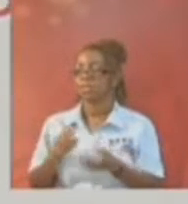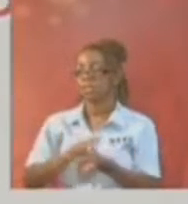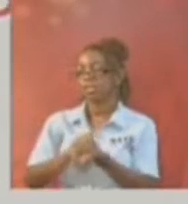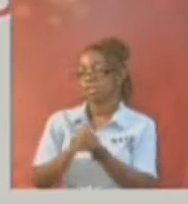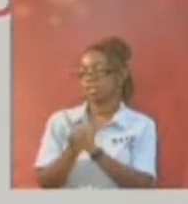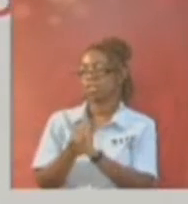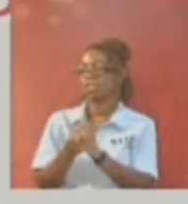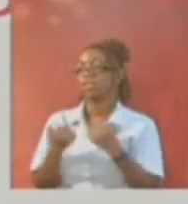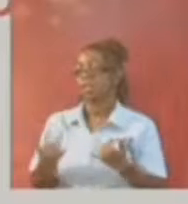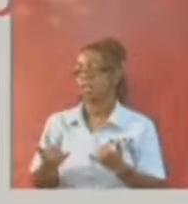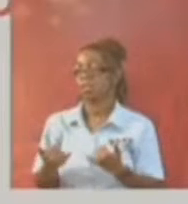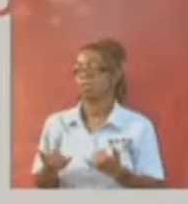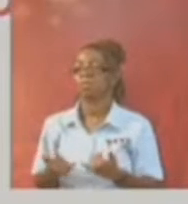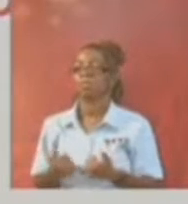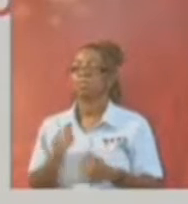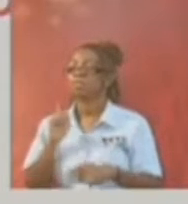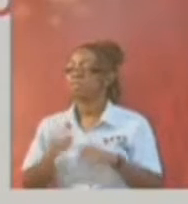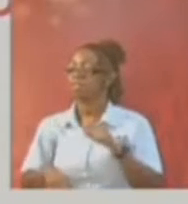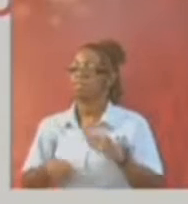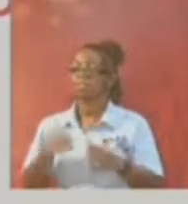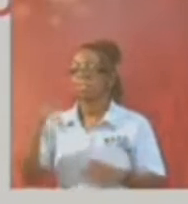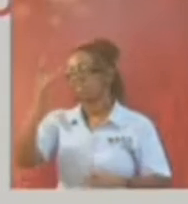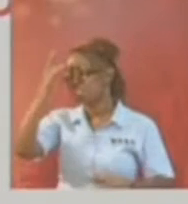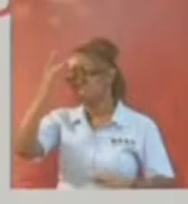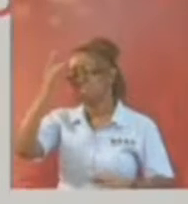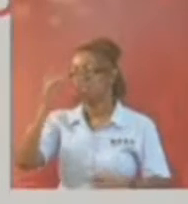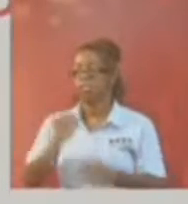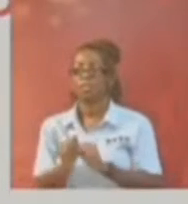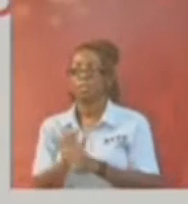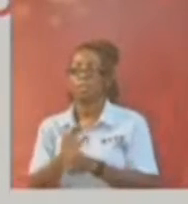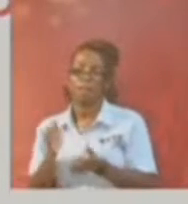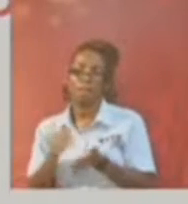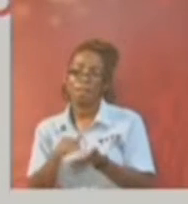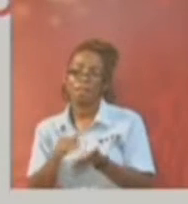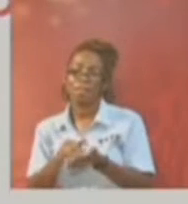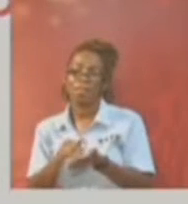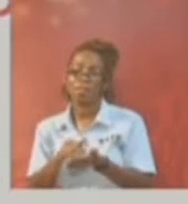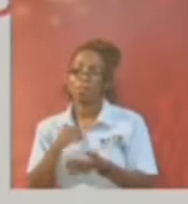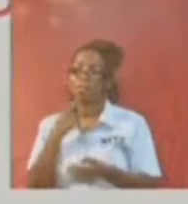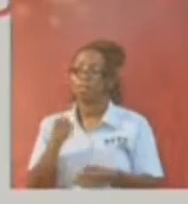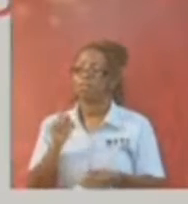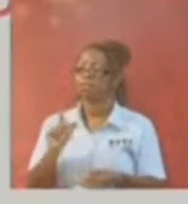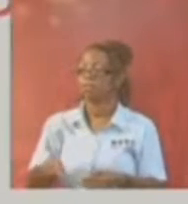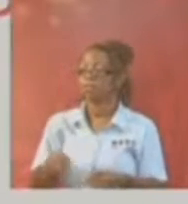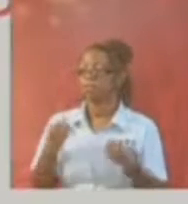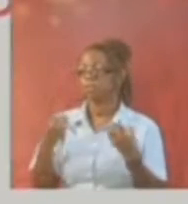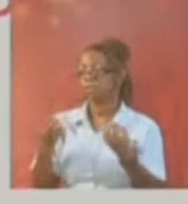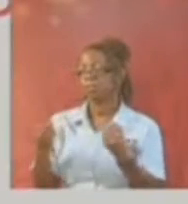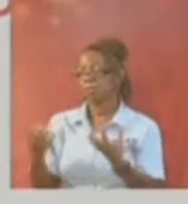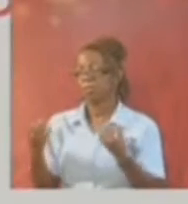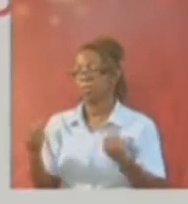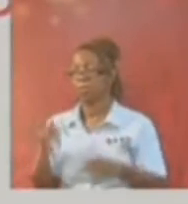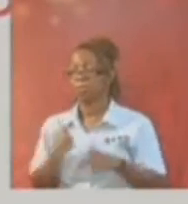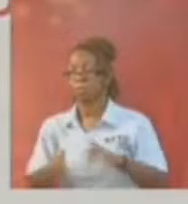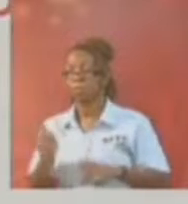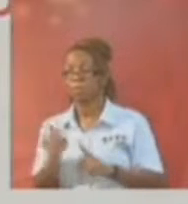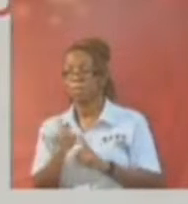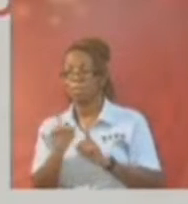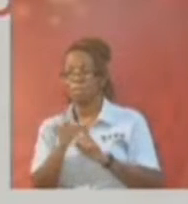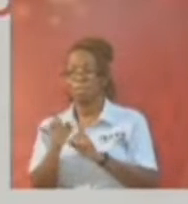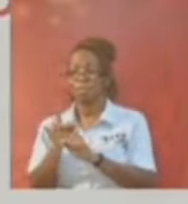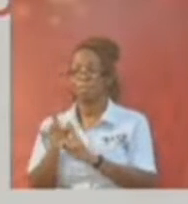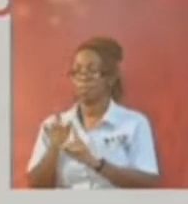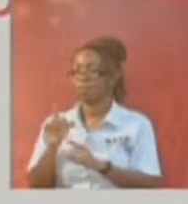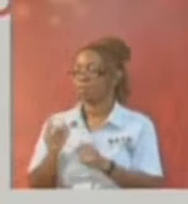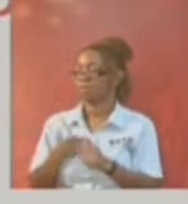of ongoing transmission, because the virus literally can't find a reasonable number of susceptible hosts to